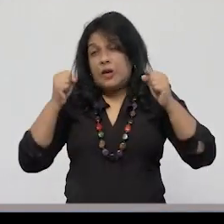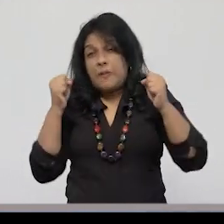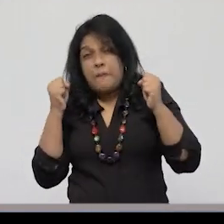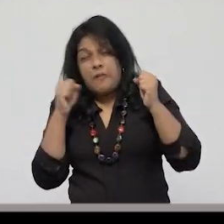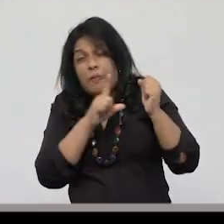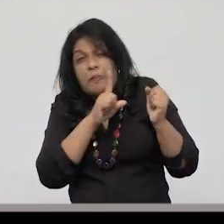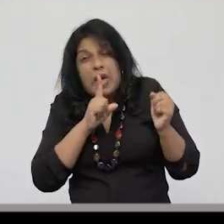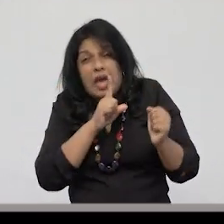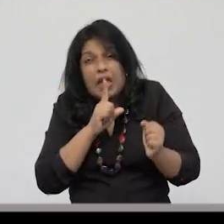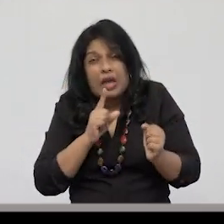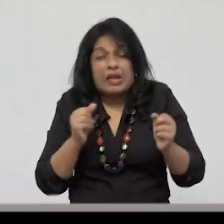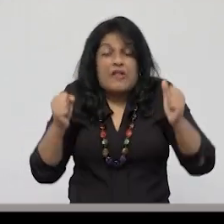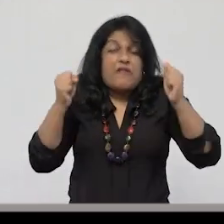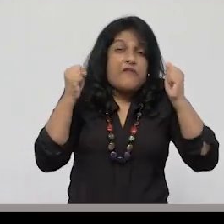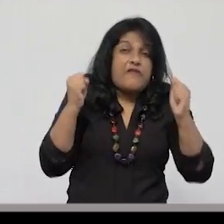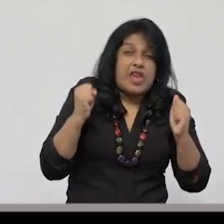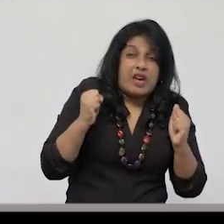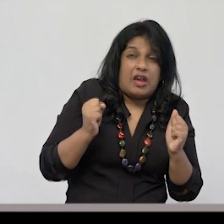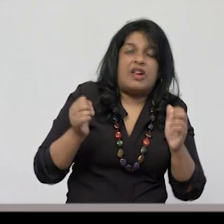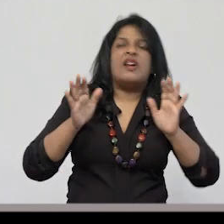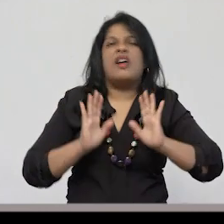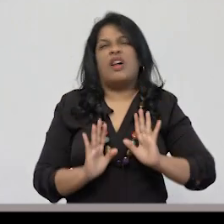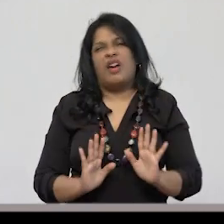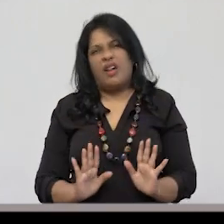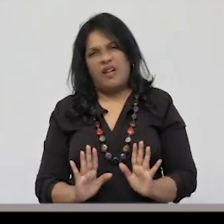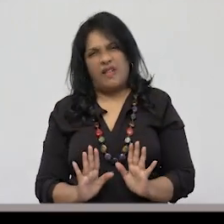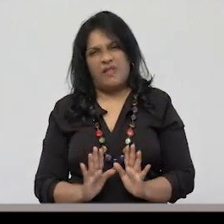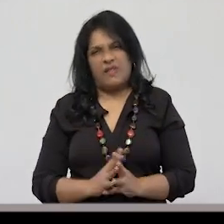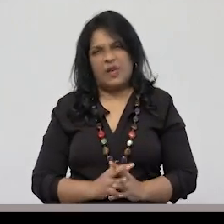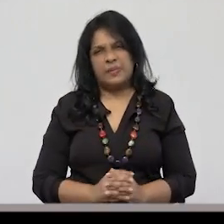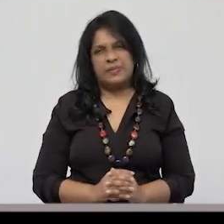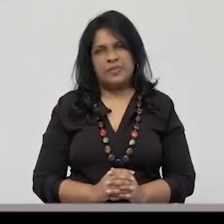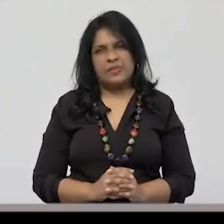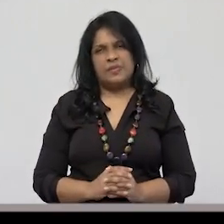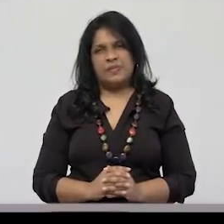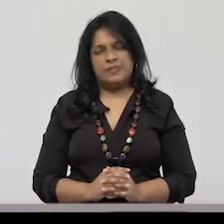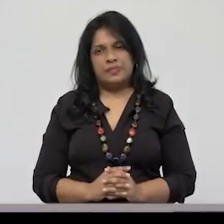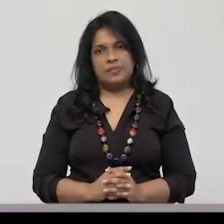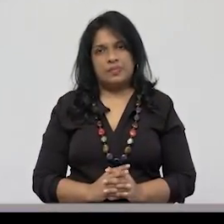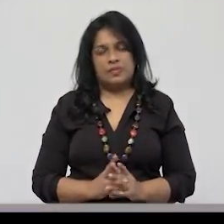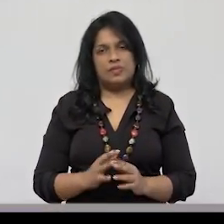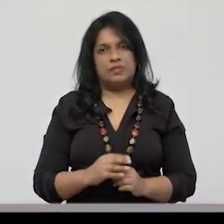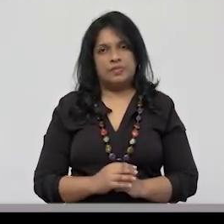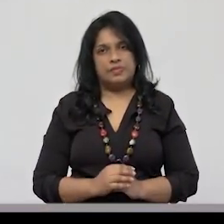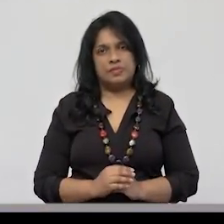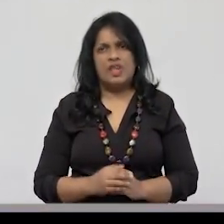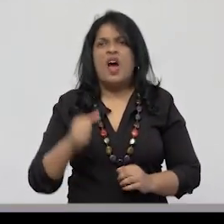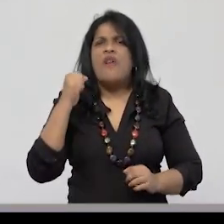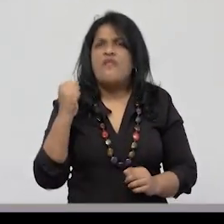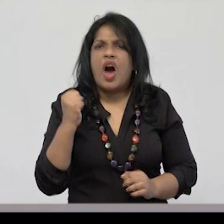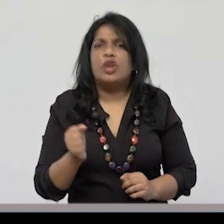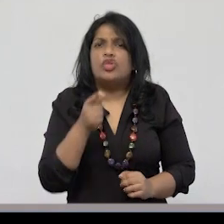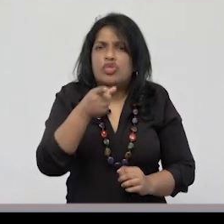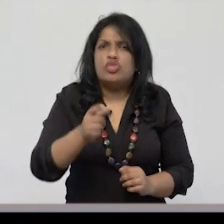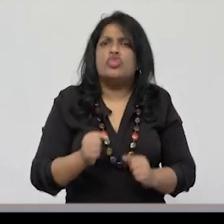do is come to me. Think about it. A lot of the time when you're stressed out and when you don't know where to